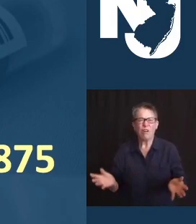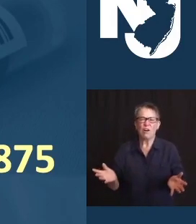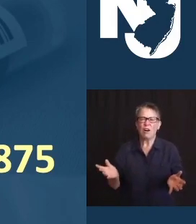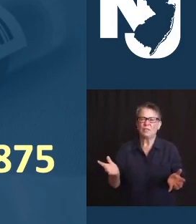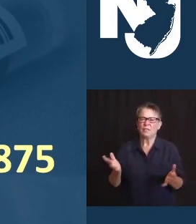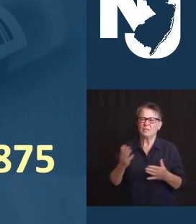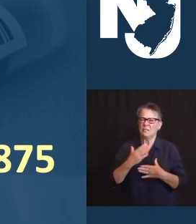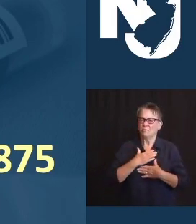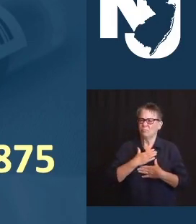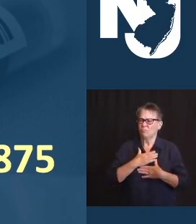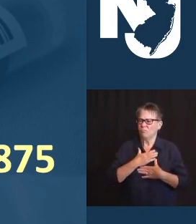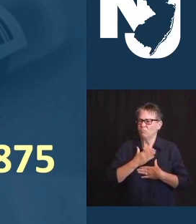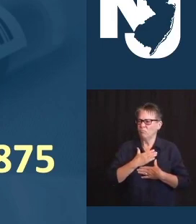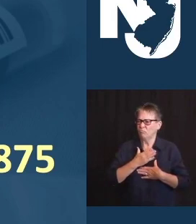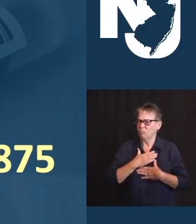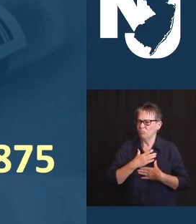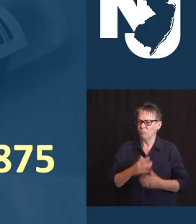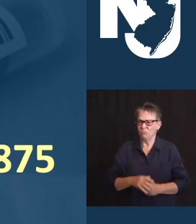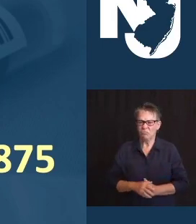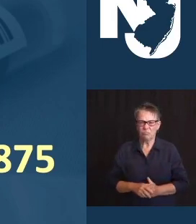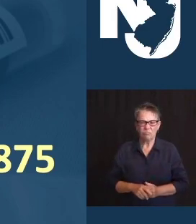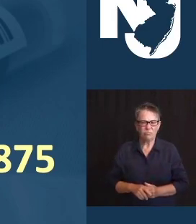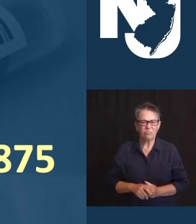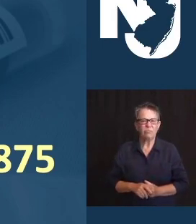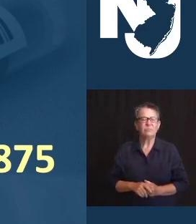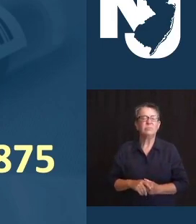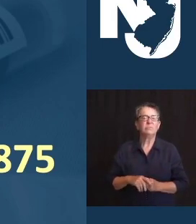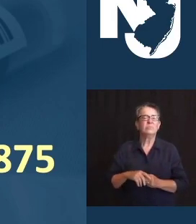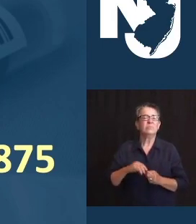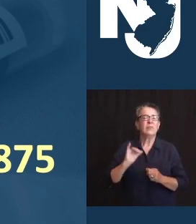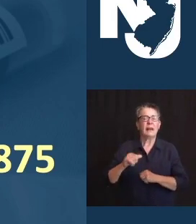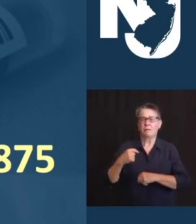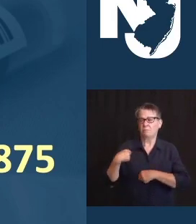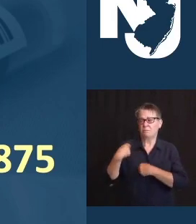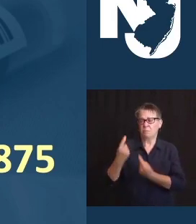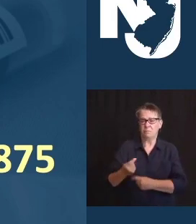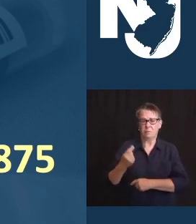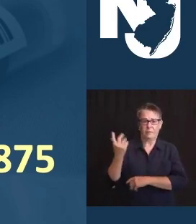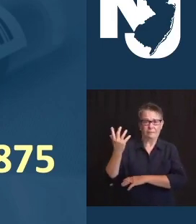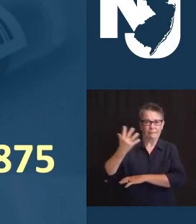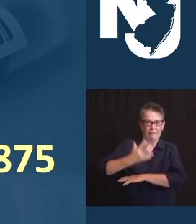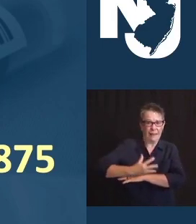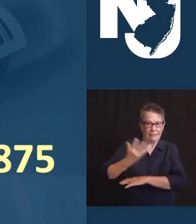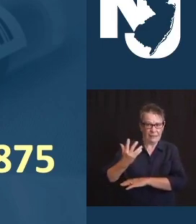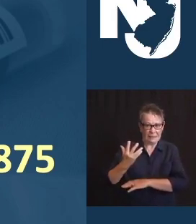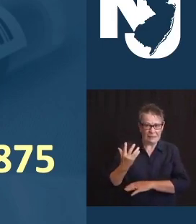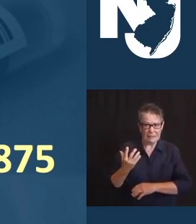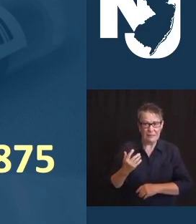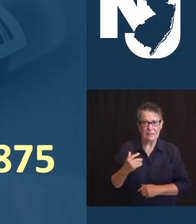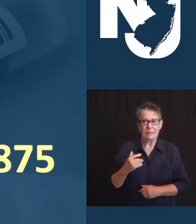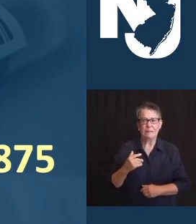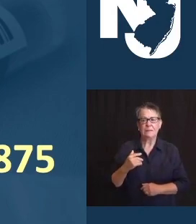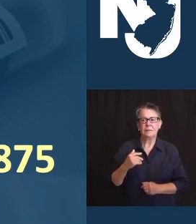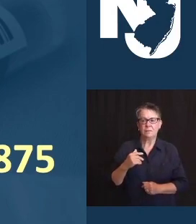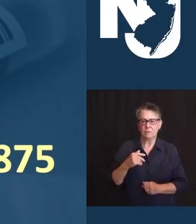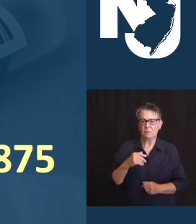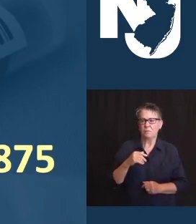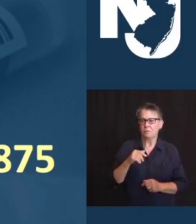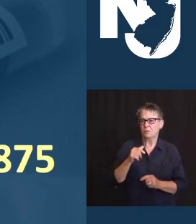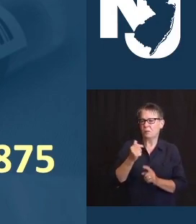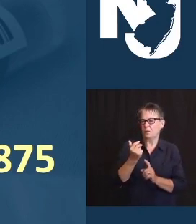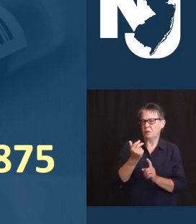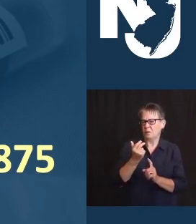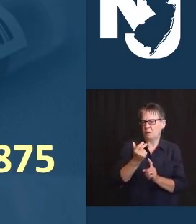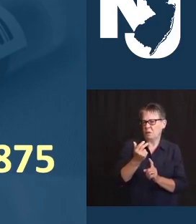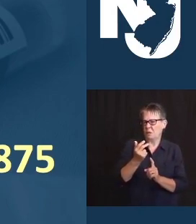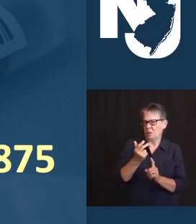occurred in the past 5 days, and 3 of those were on July 27, the only day with more than 1 confirmed death